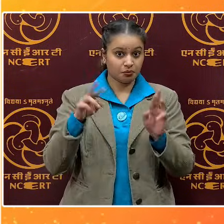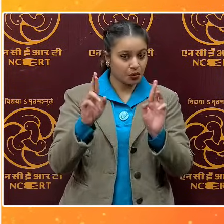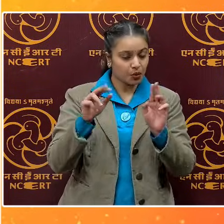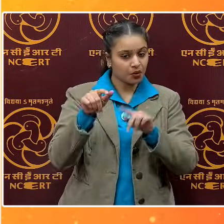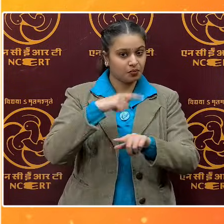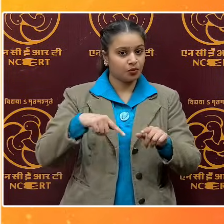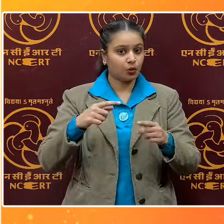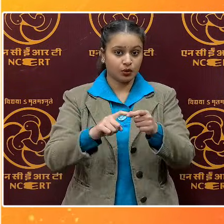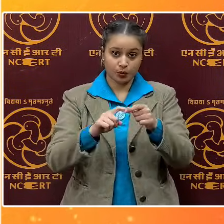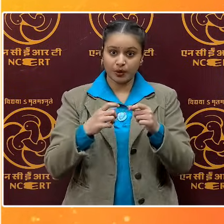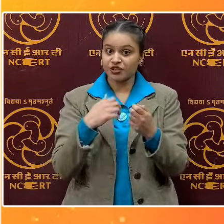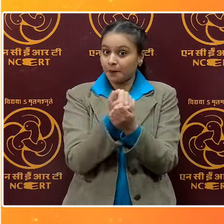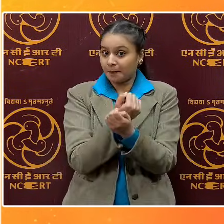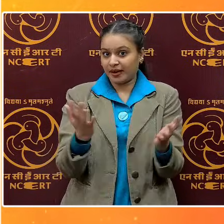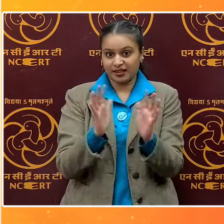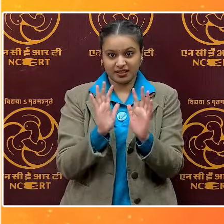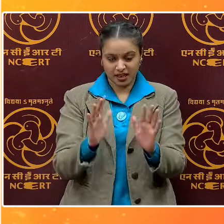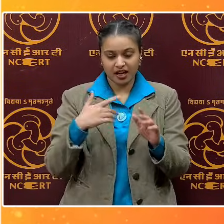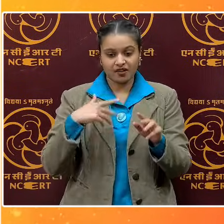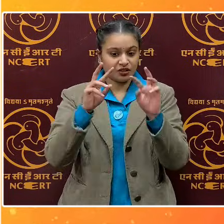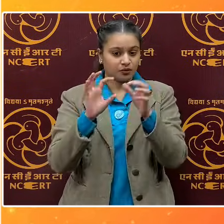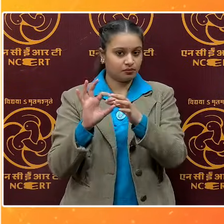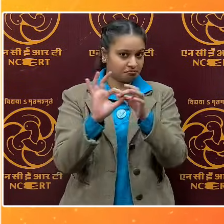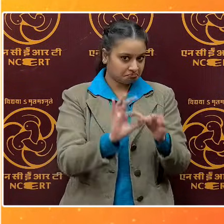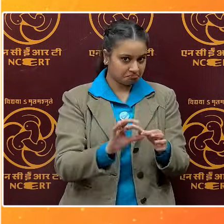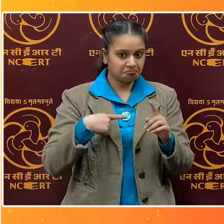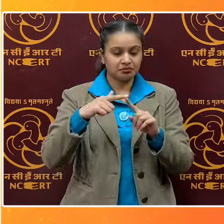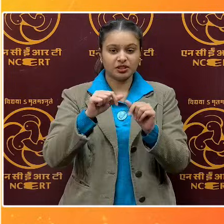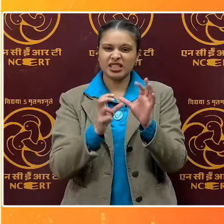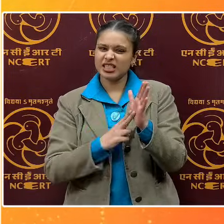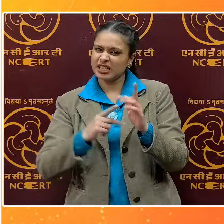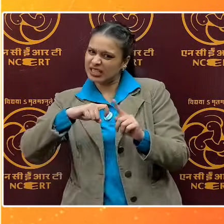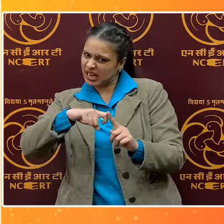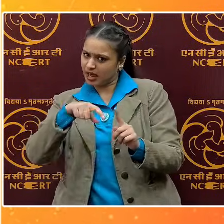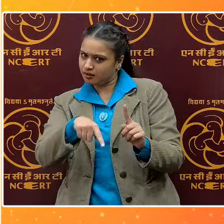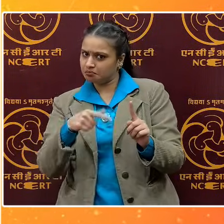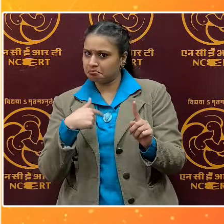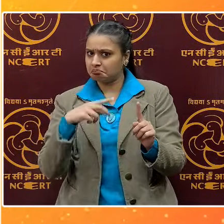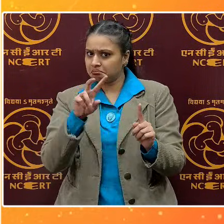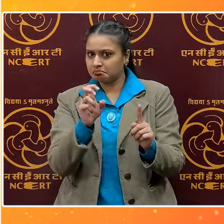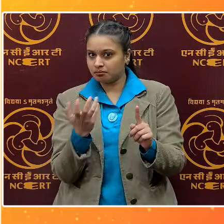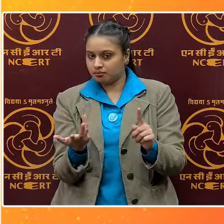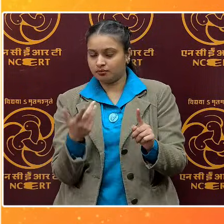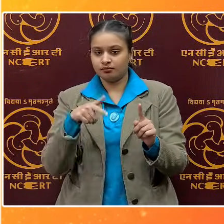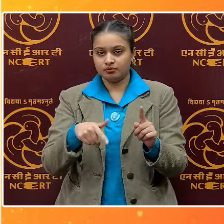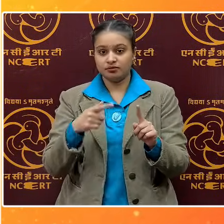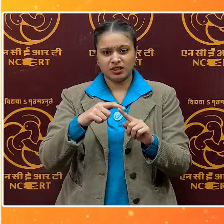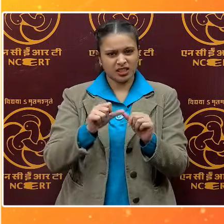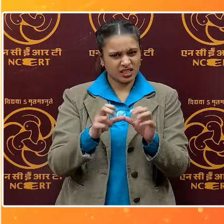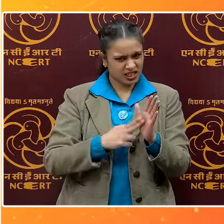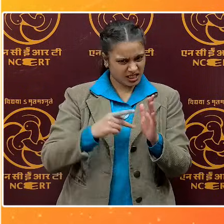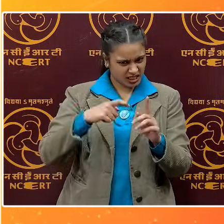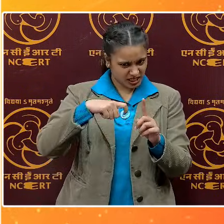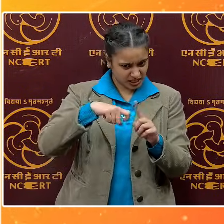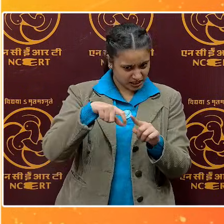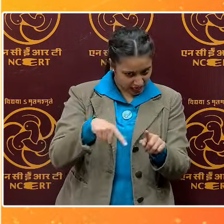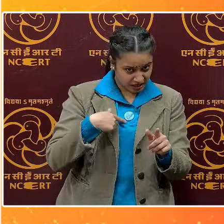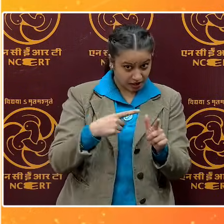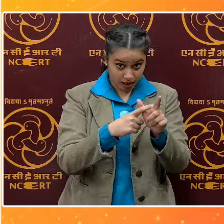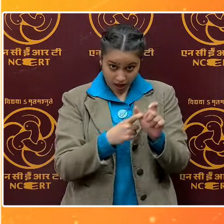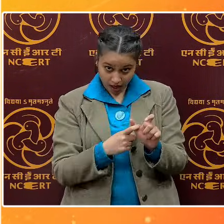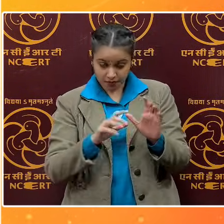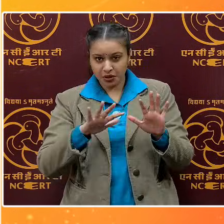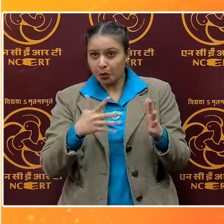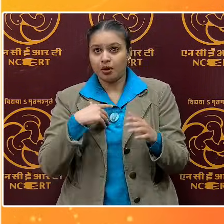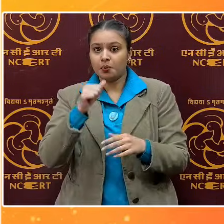lot of questions related to the topic. What tank are we talking about here? Tank of the army or the water tank?